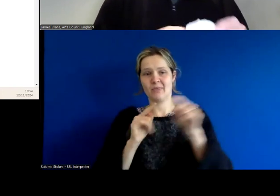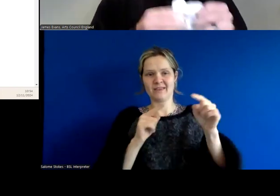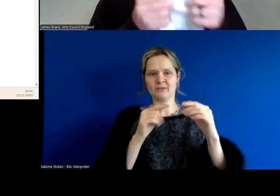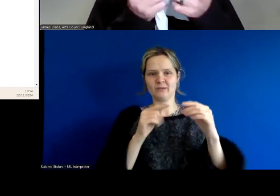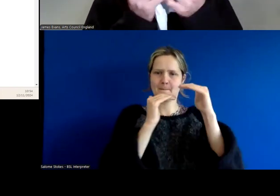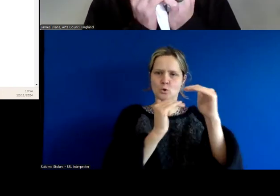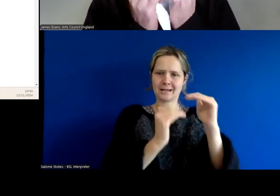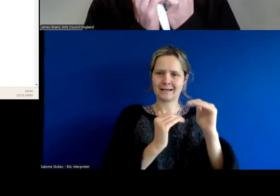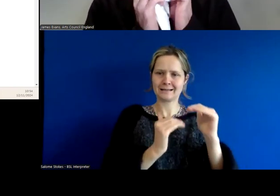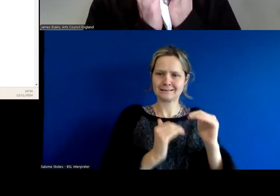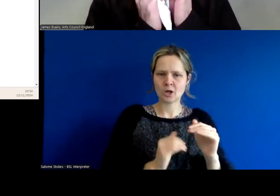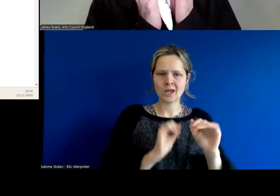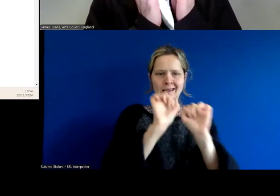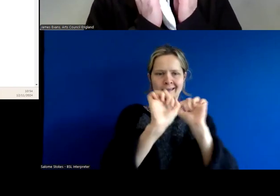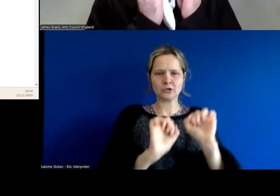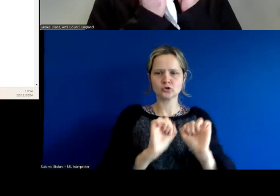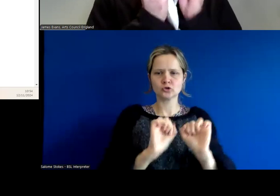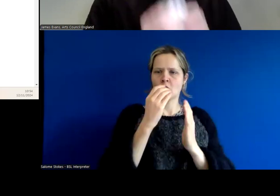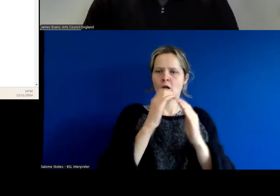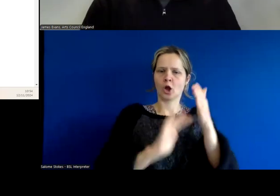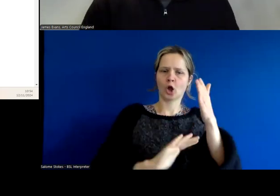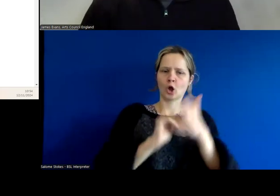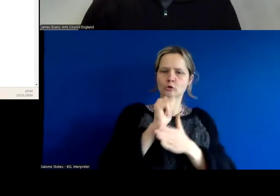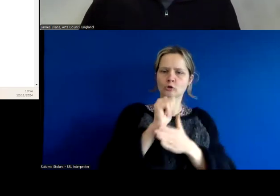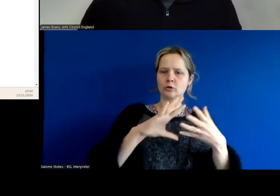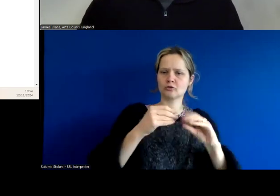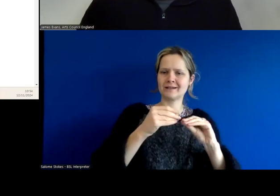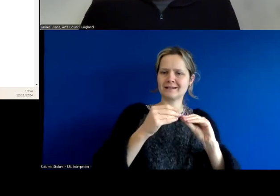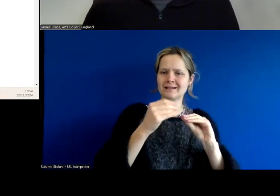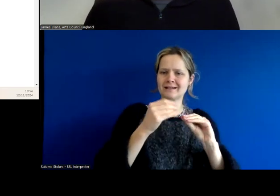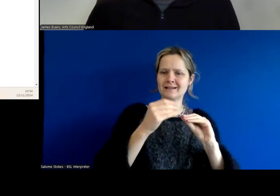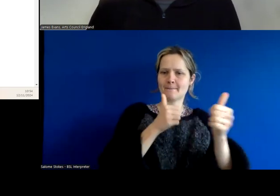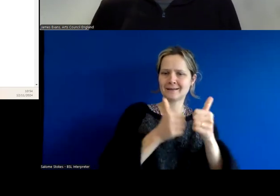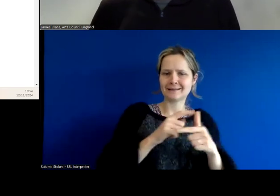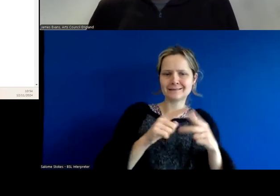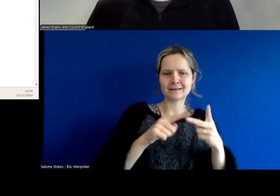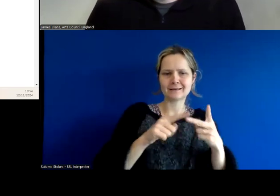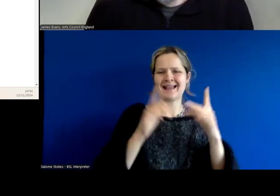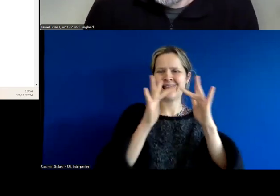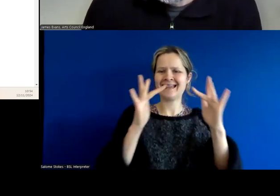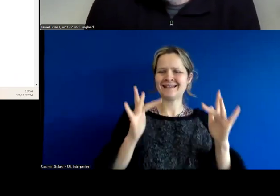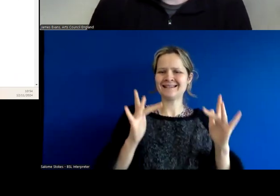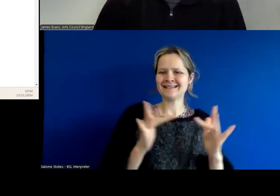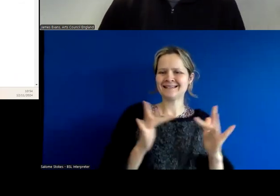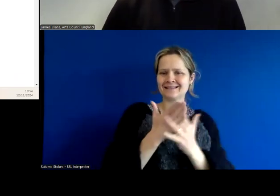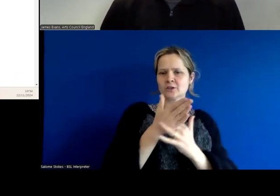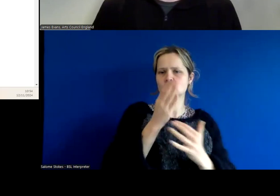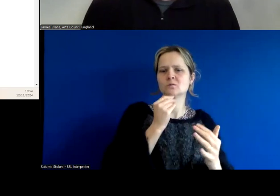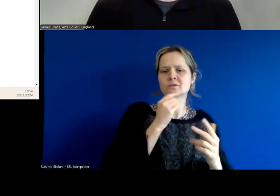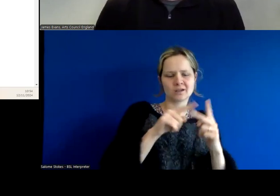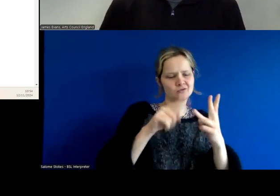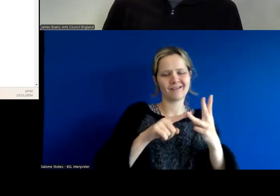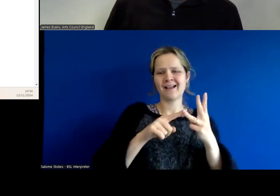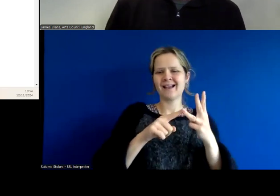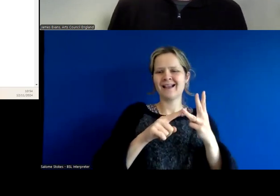cultural creative companies, for example. It also includes internet usage and listed buildings. So it's just a